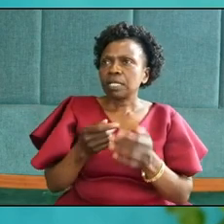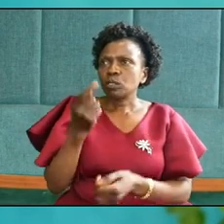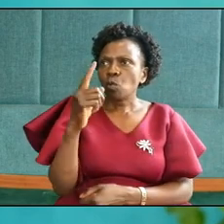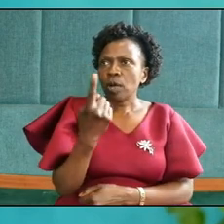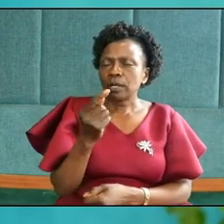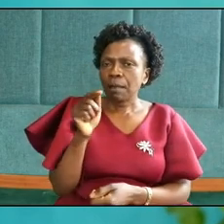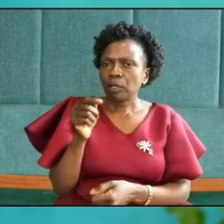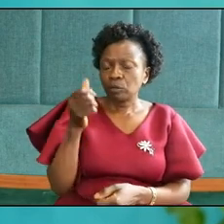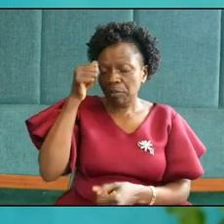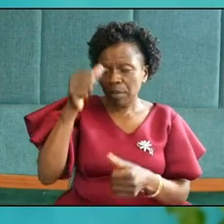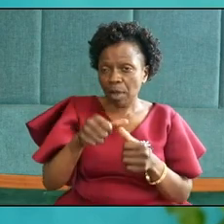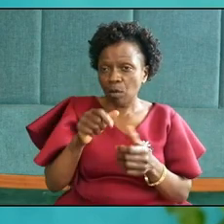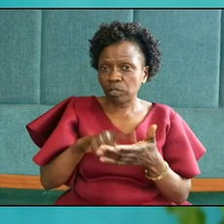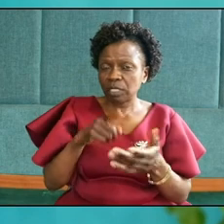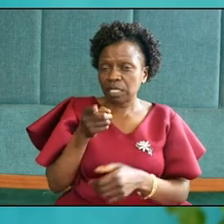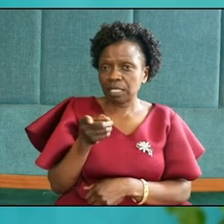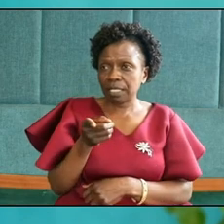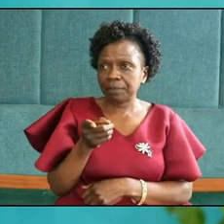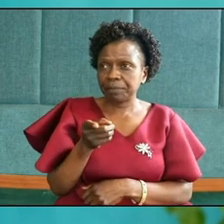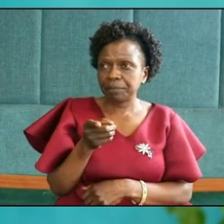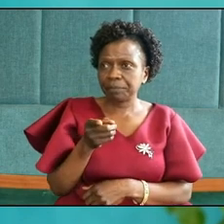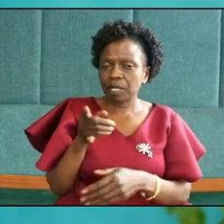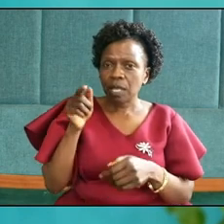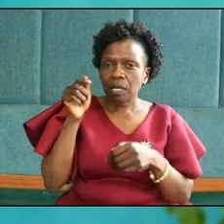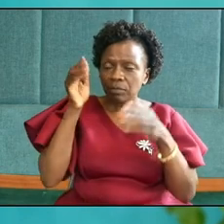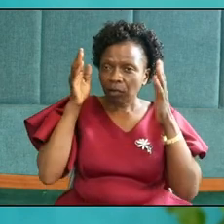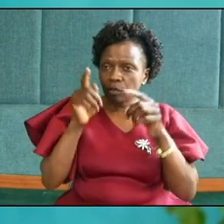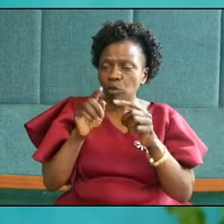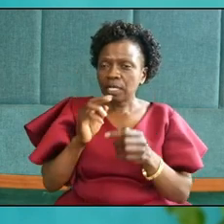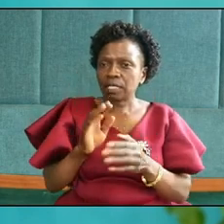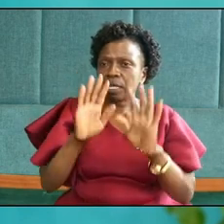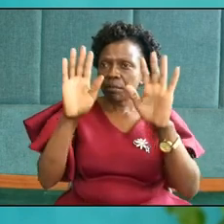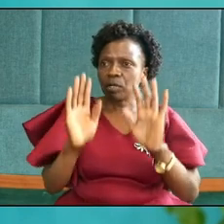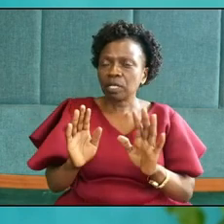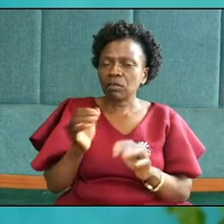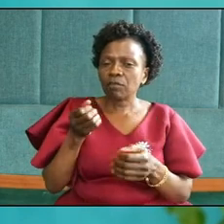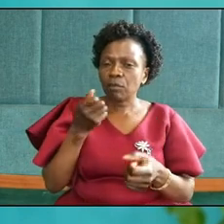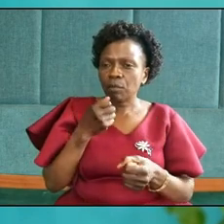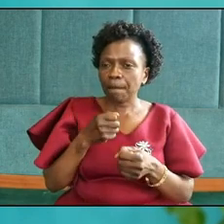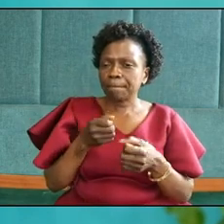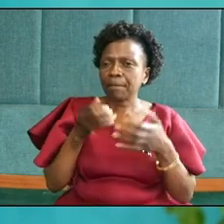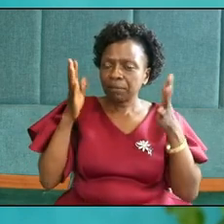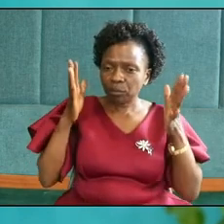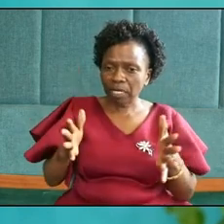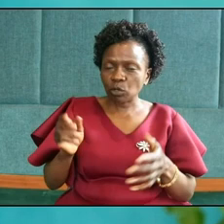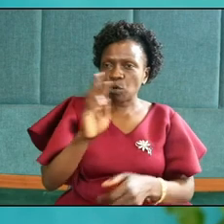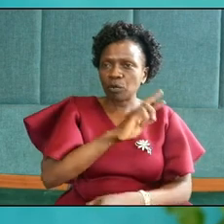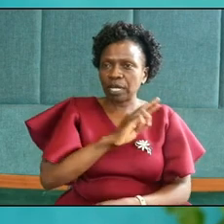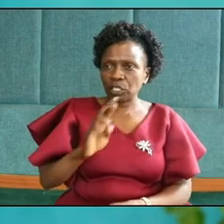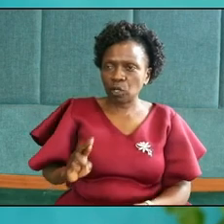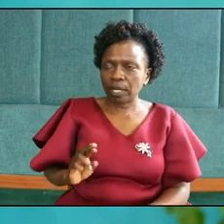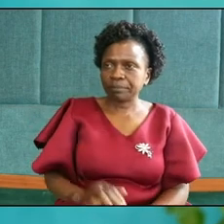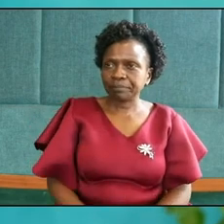one point to remember. What is it? It points to us the significance of practical religion.